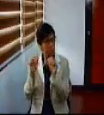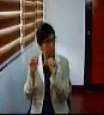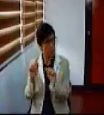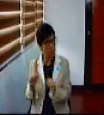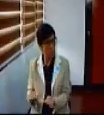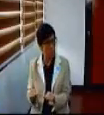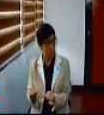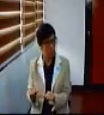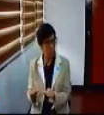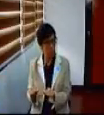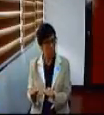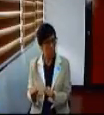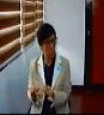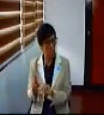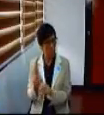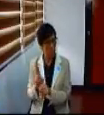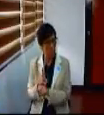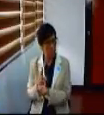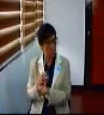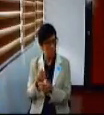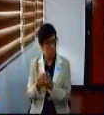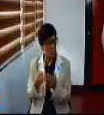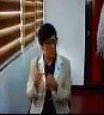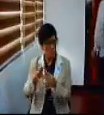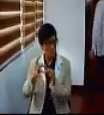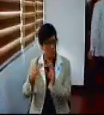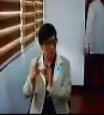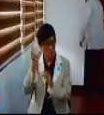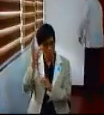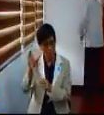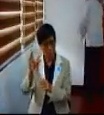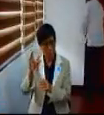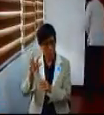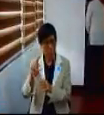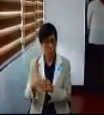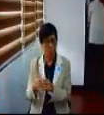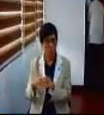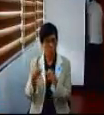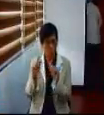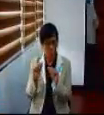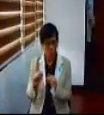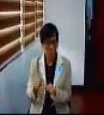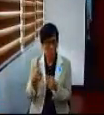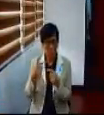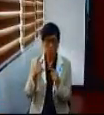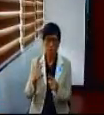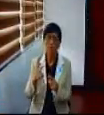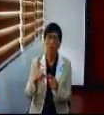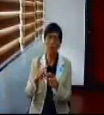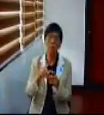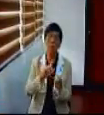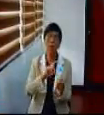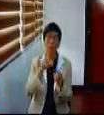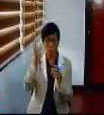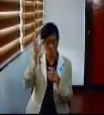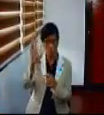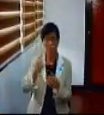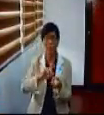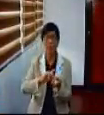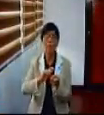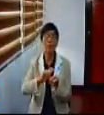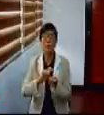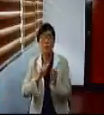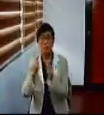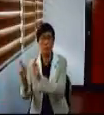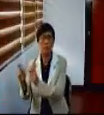can we use the supply chain concept to go around the concept of transboundary? Now, from the point of view